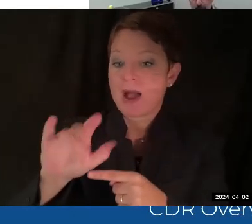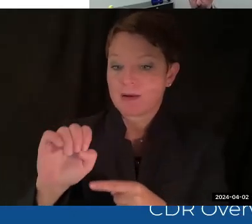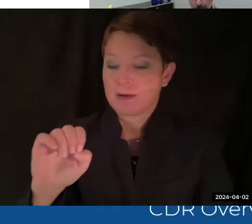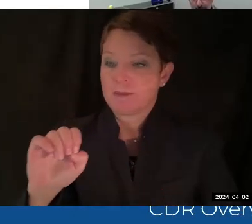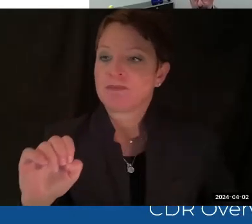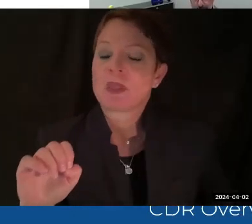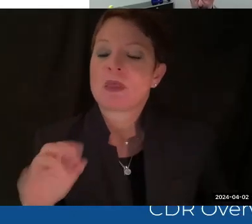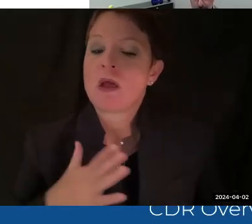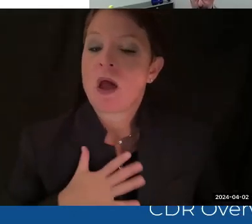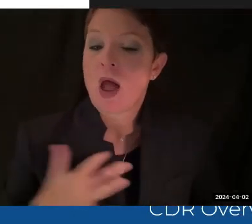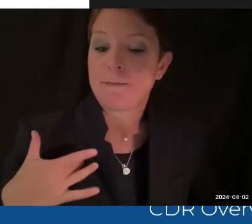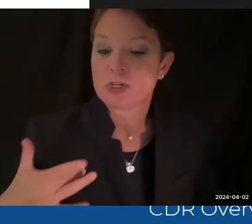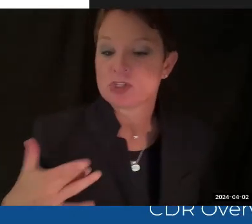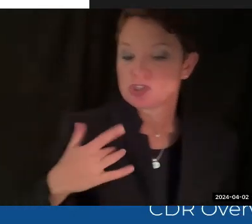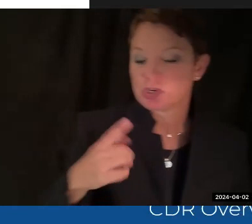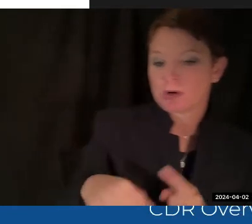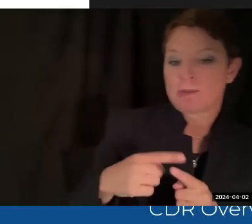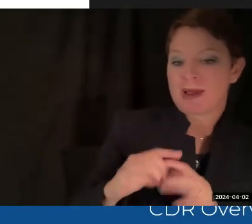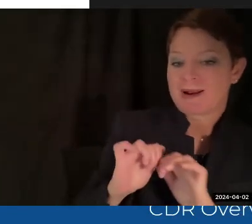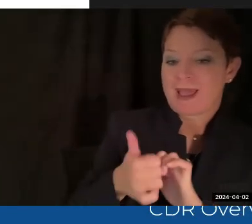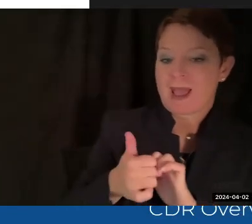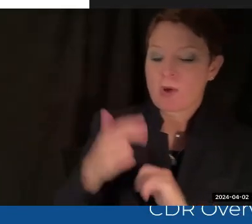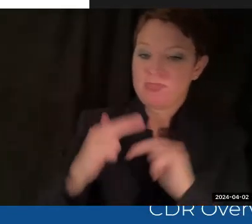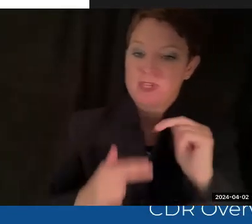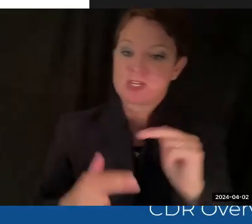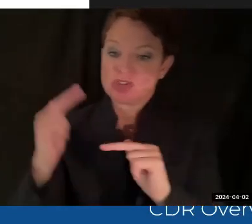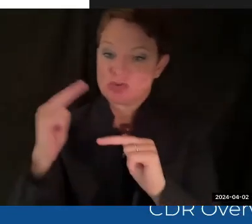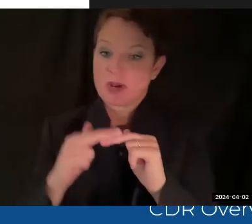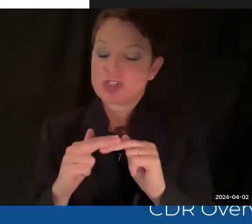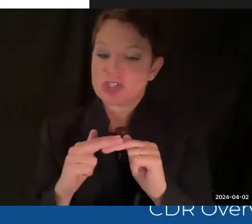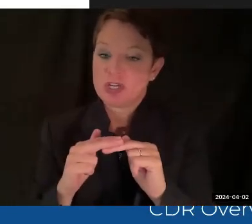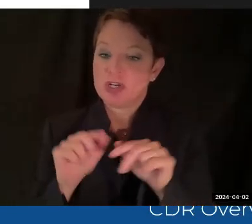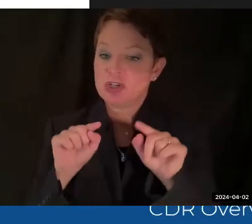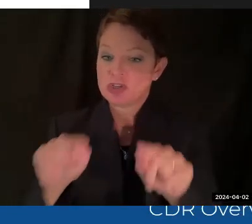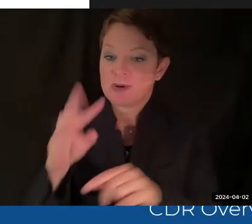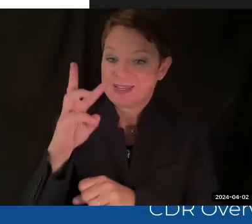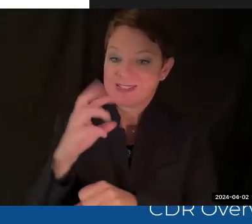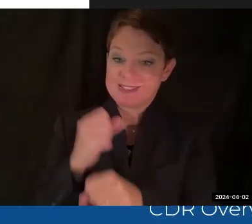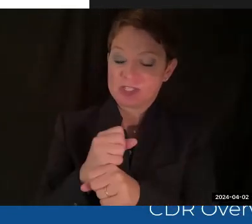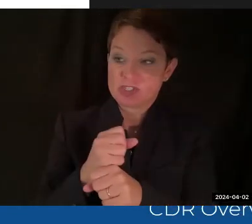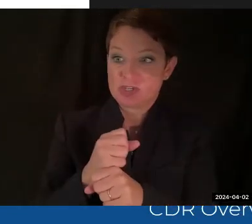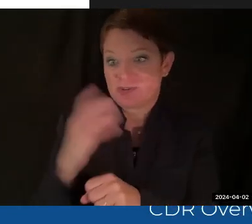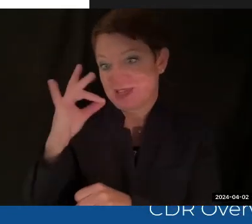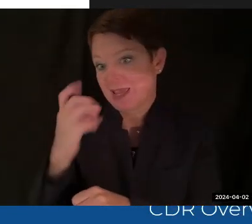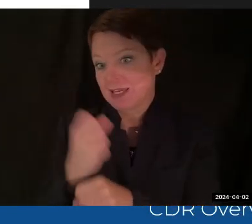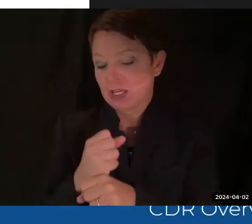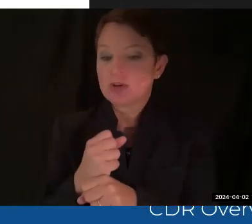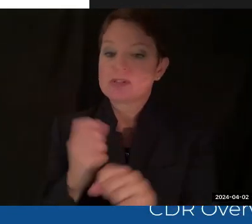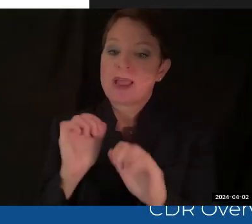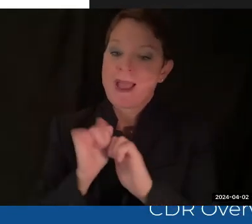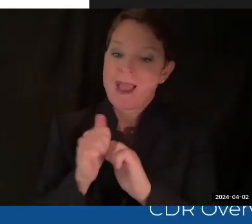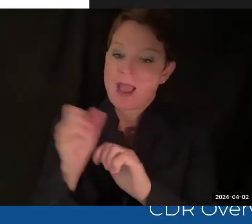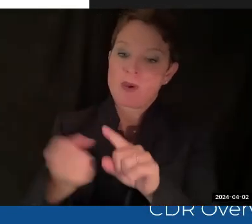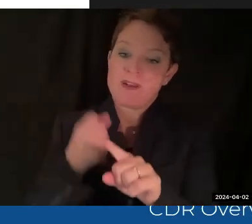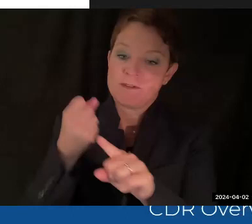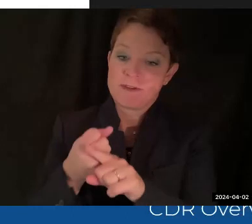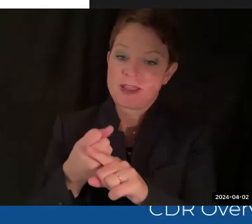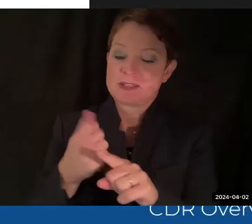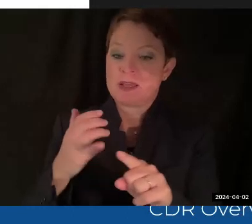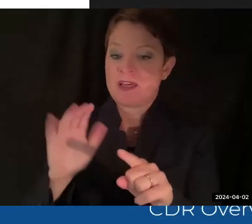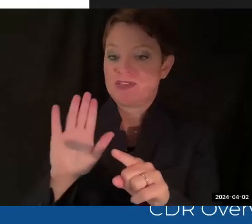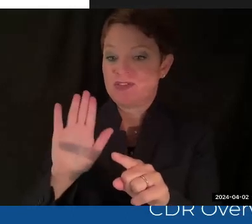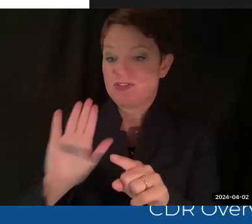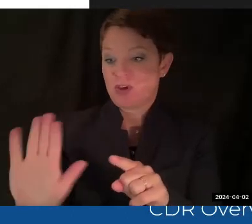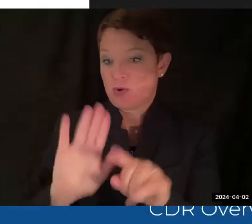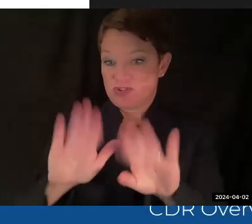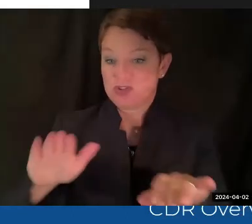of concerned about how the construction over 6 years or longer and how those effects will affect my children